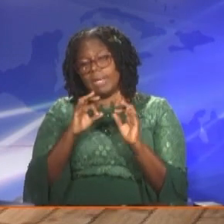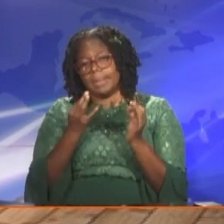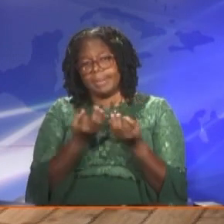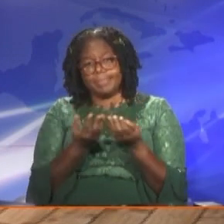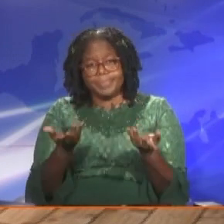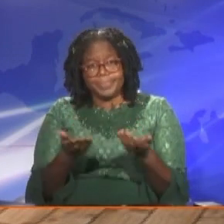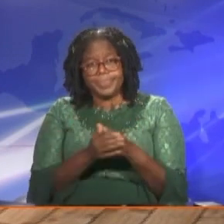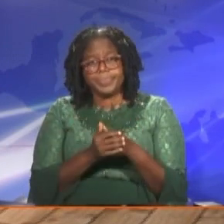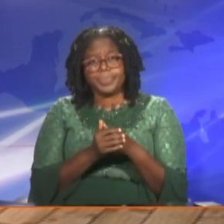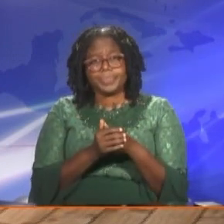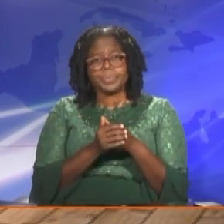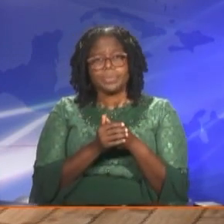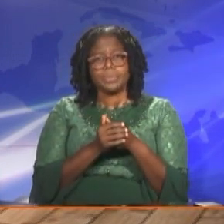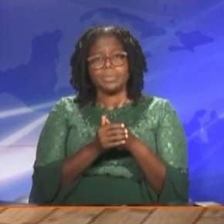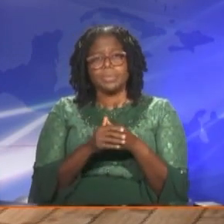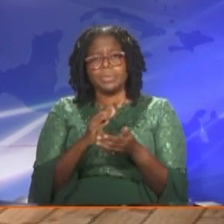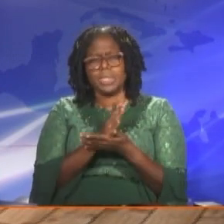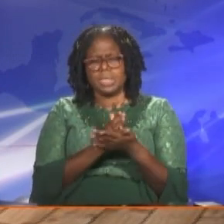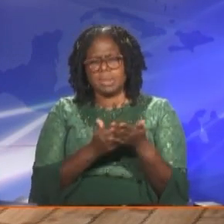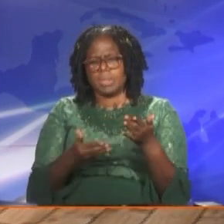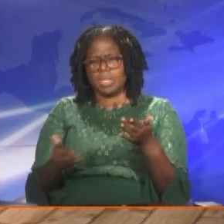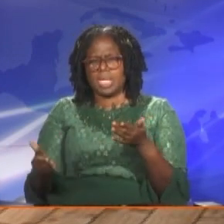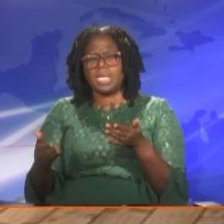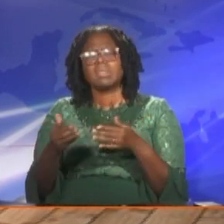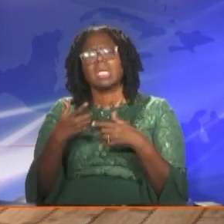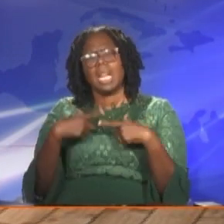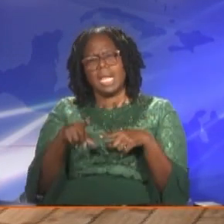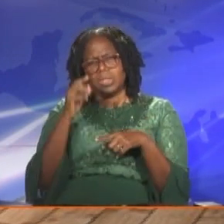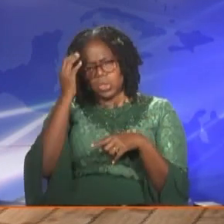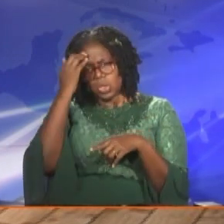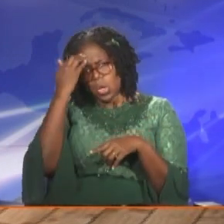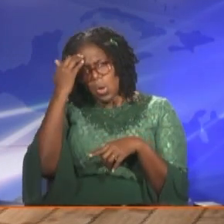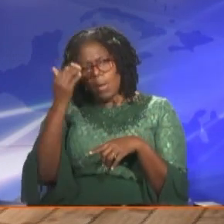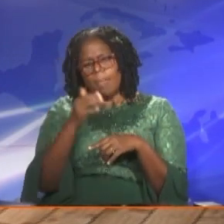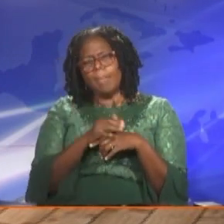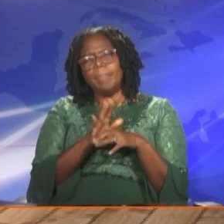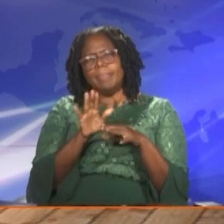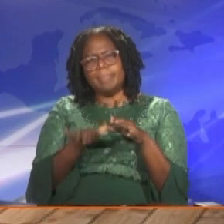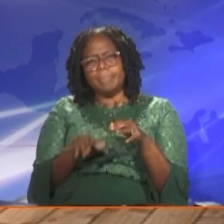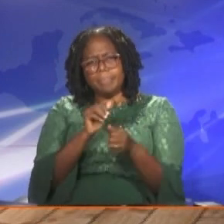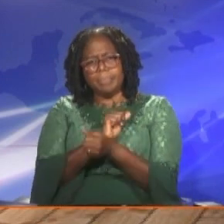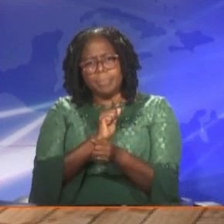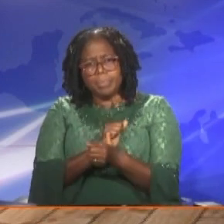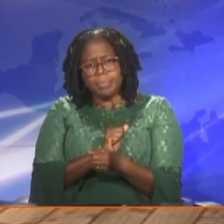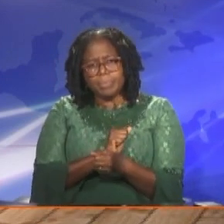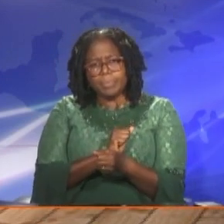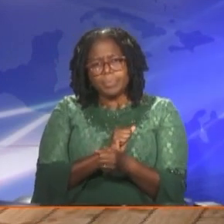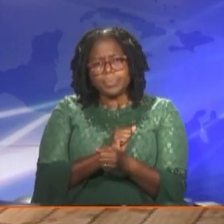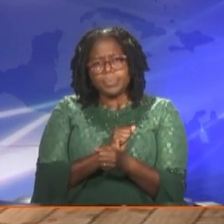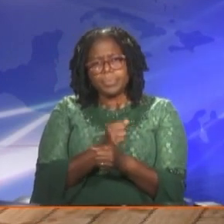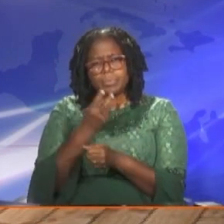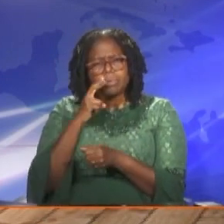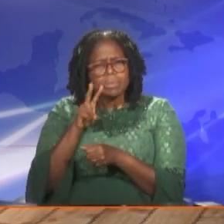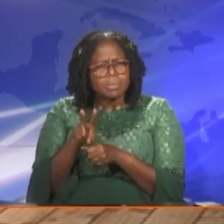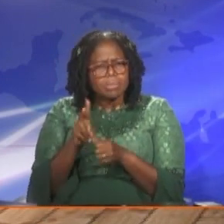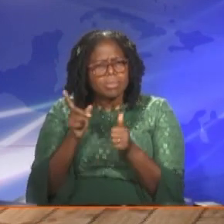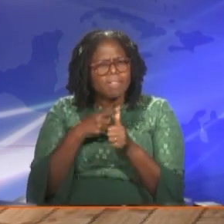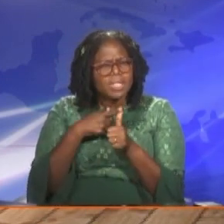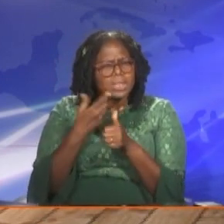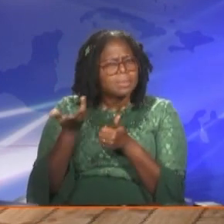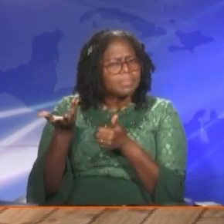have identified that. Now, some of the indicators of child labor, we look at three main indicators. So the first